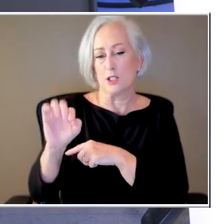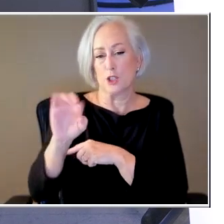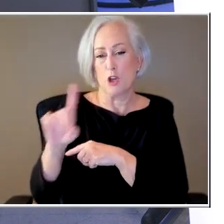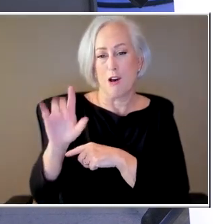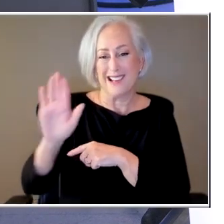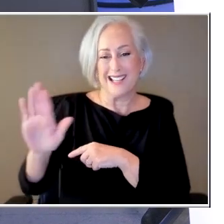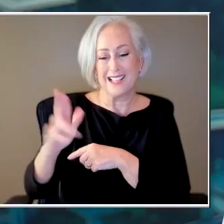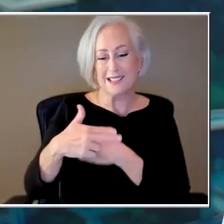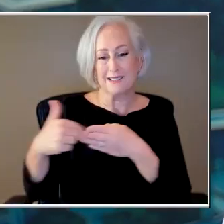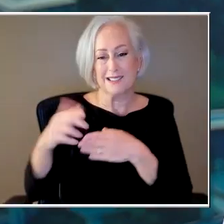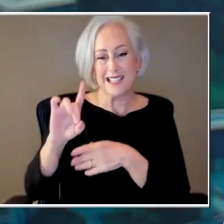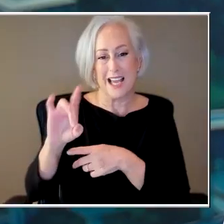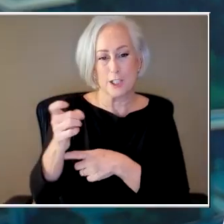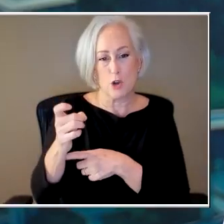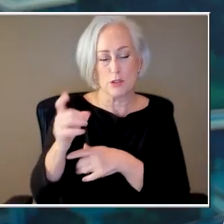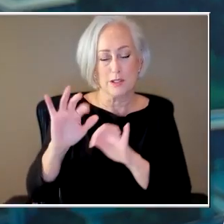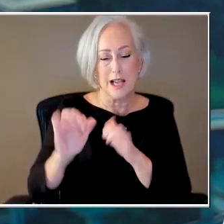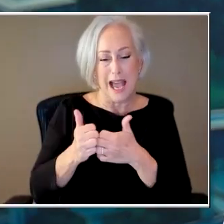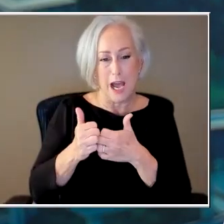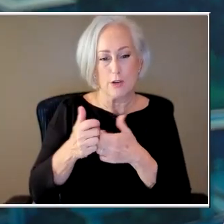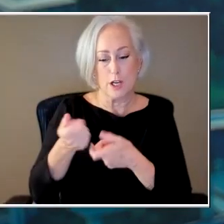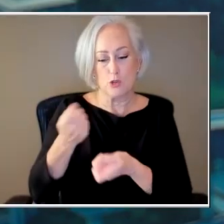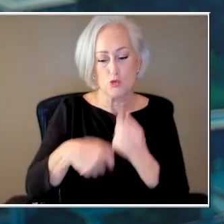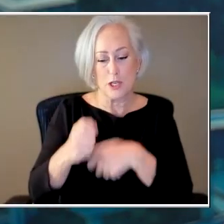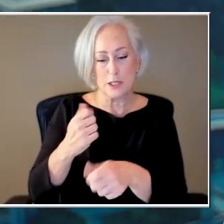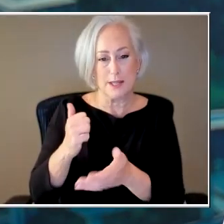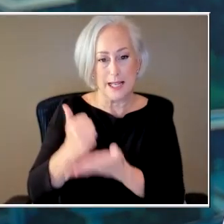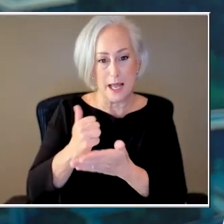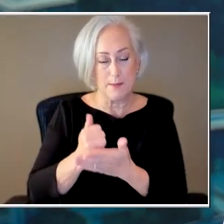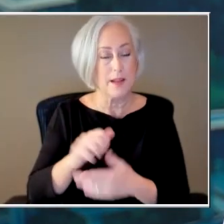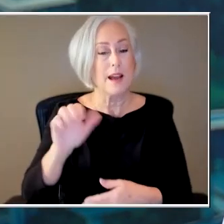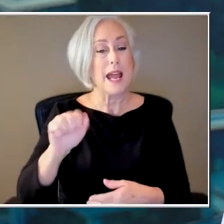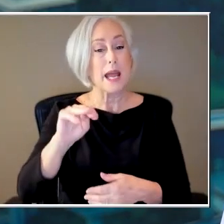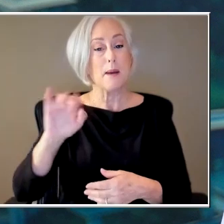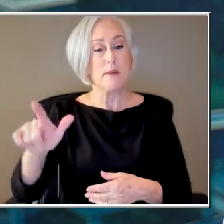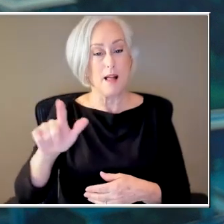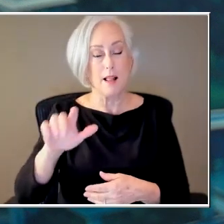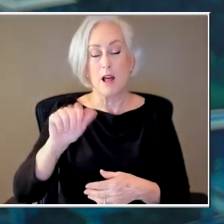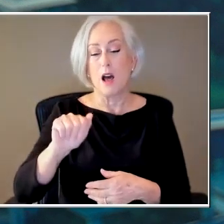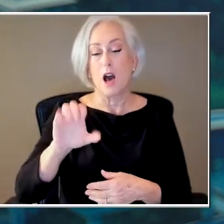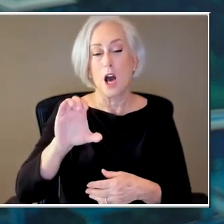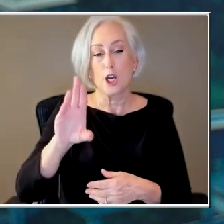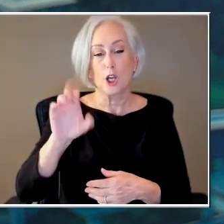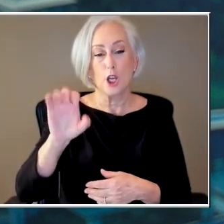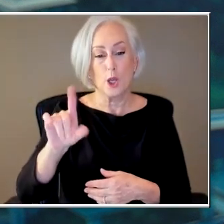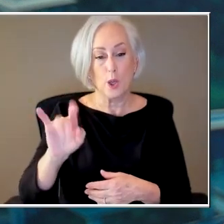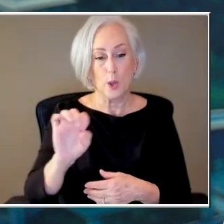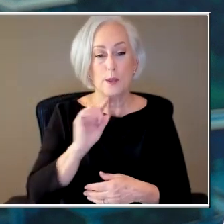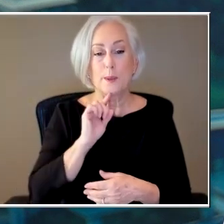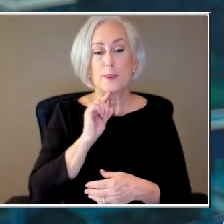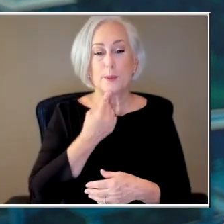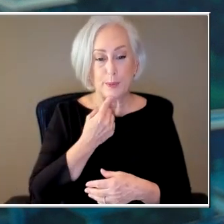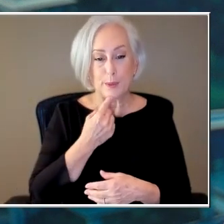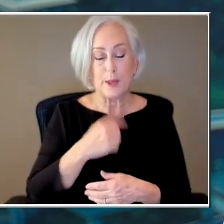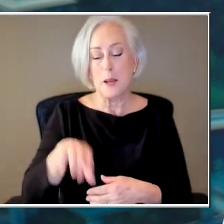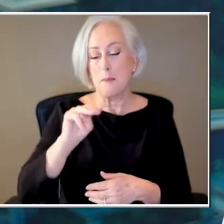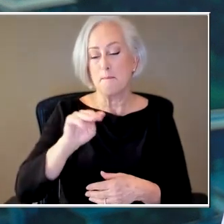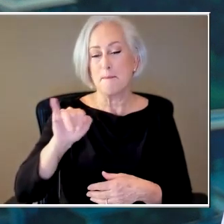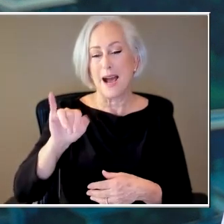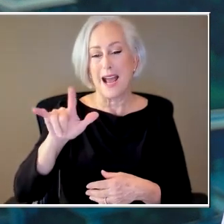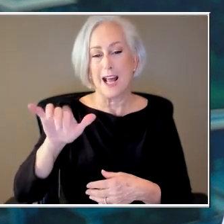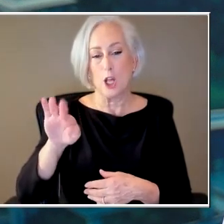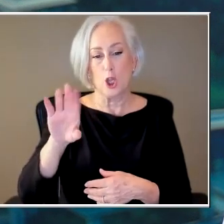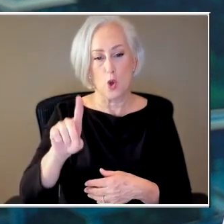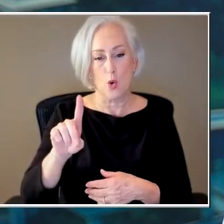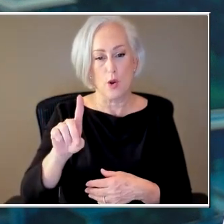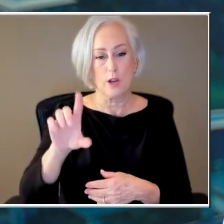help? Yes, absolutely. AML, or acute myelogenous leukemia, is the most common form of acute leukemia in adults,